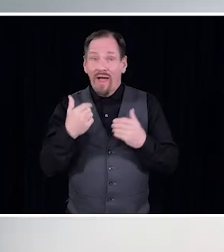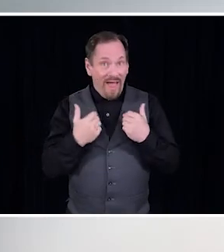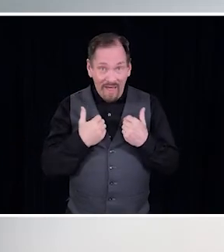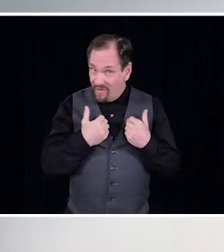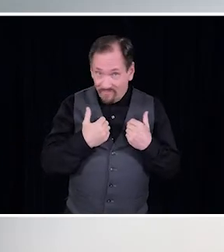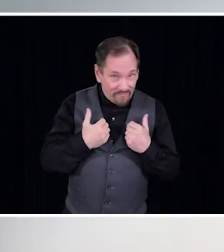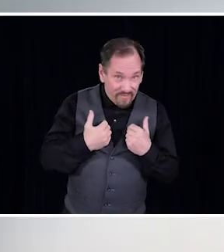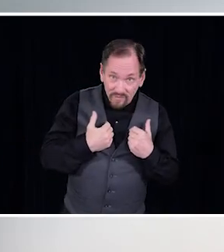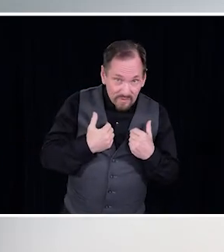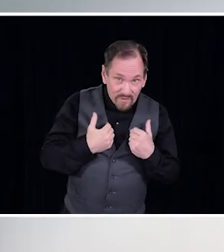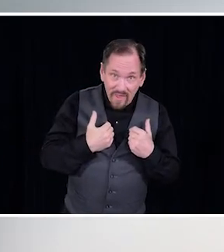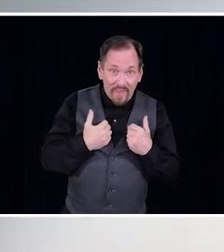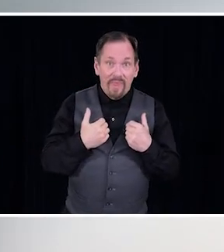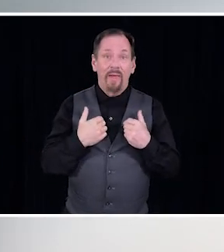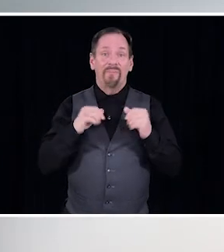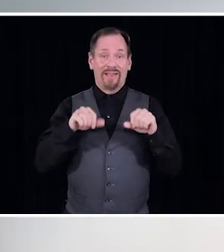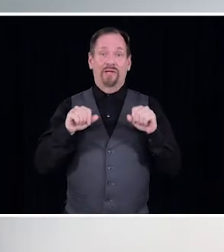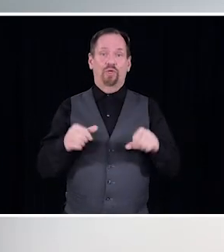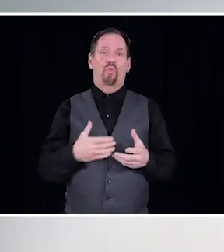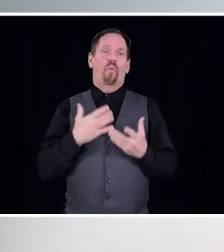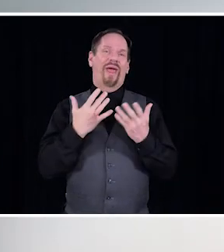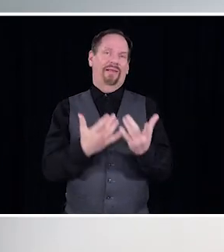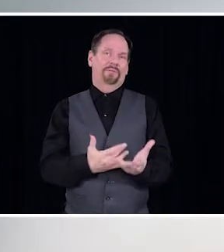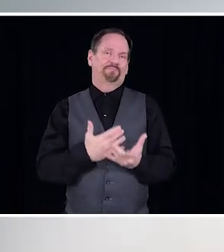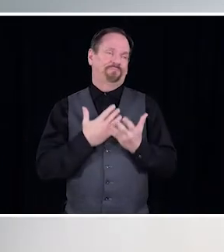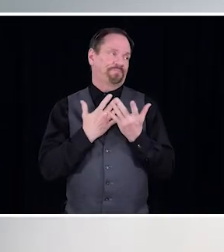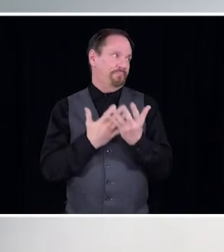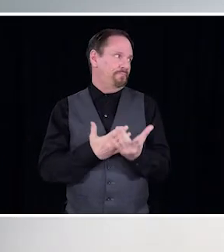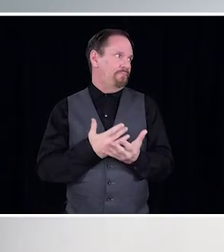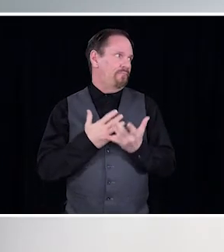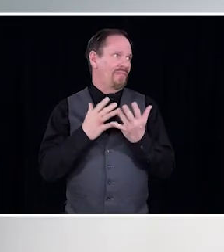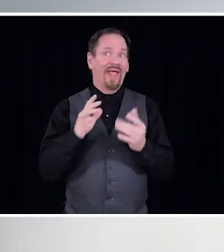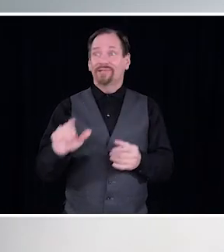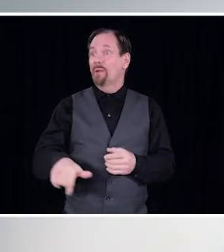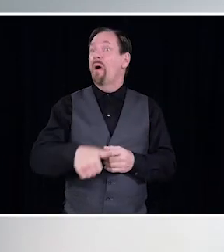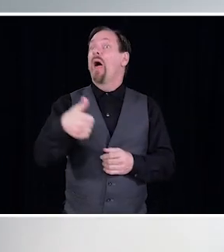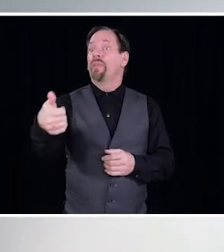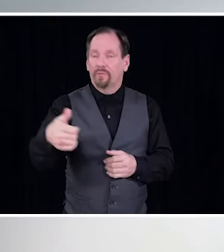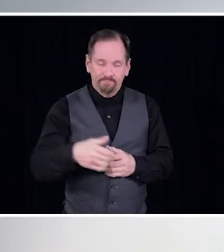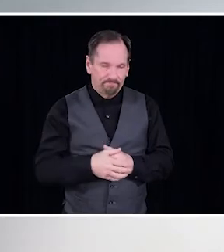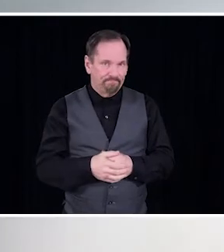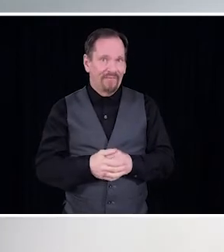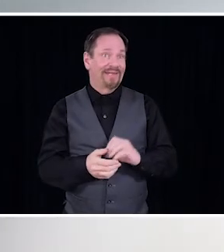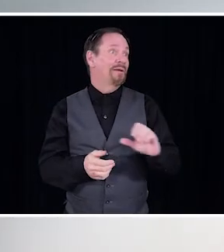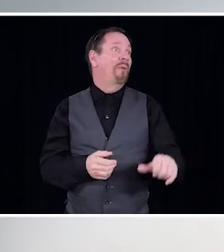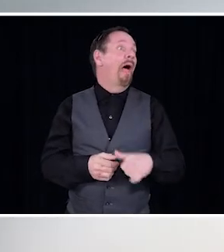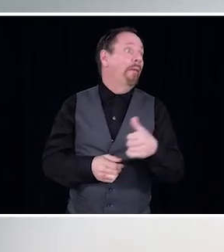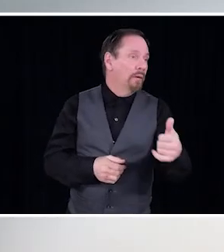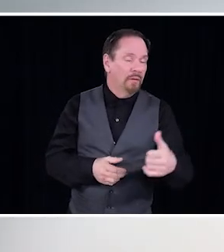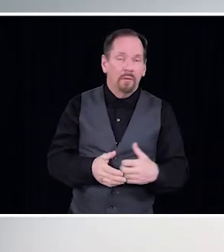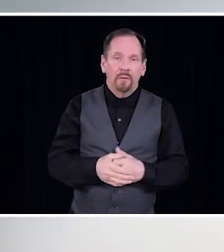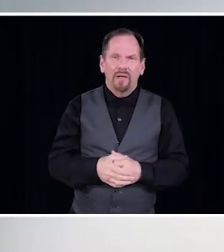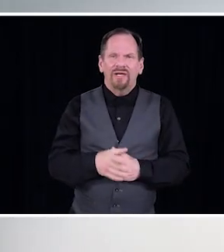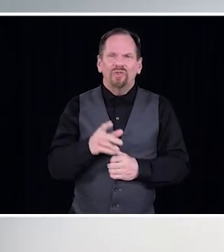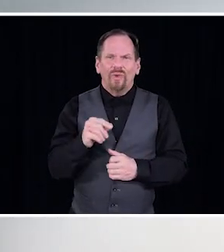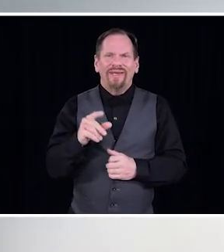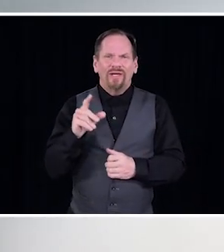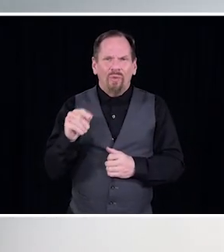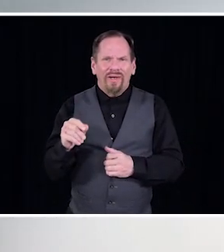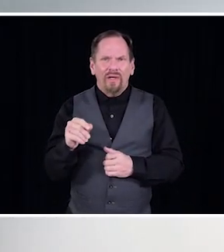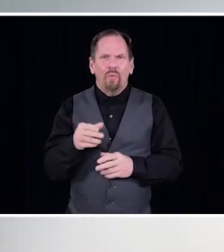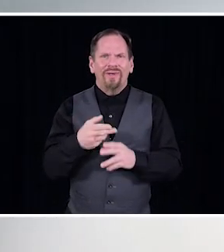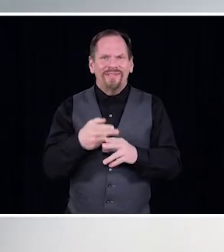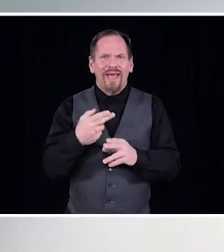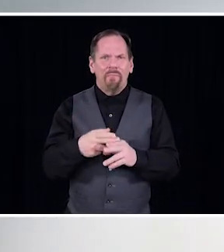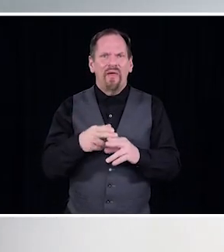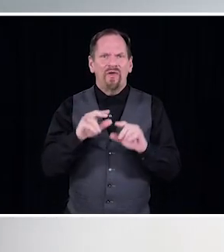the luxury of waiting for someone else to step up. After all, 2020 was named by the World Health Organization as the